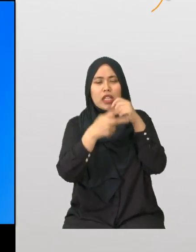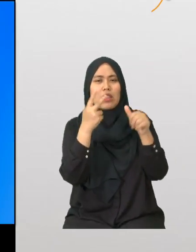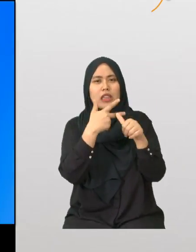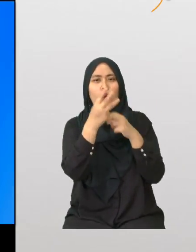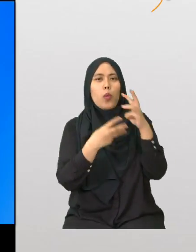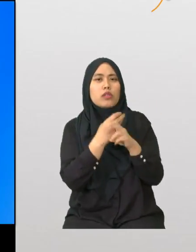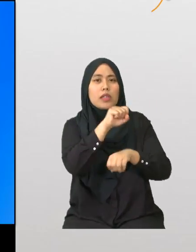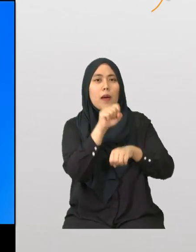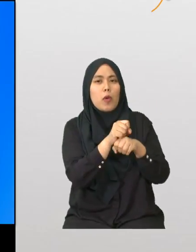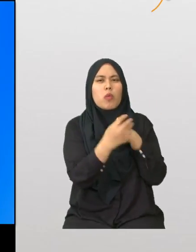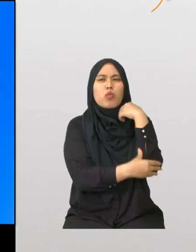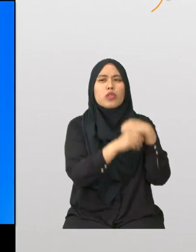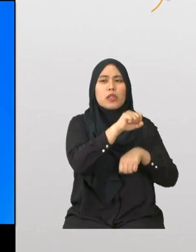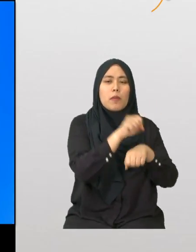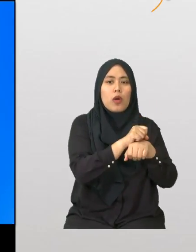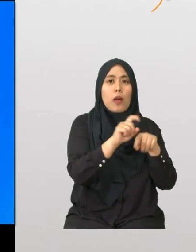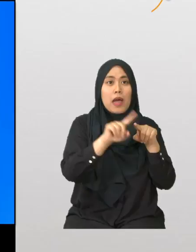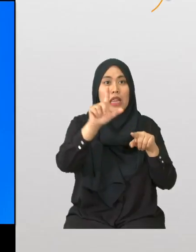retire in first world Singapore.